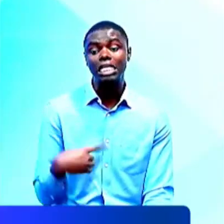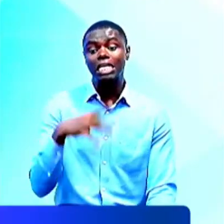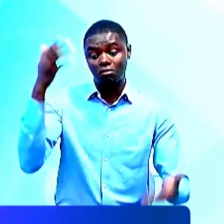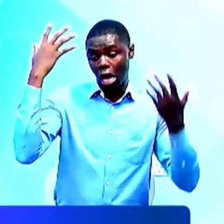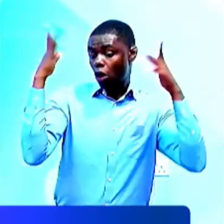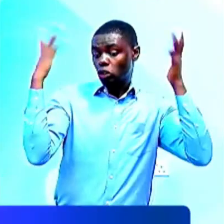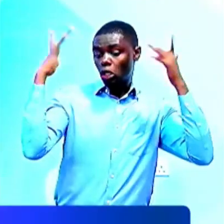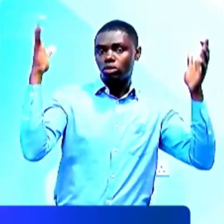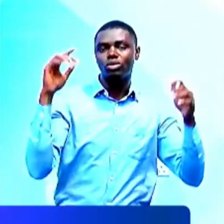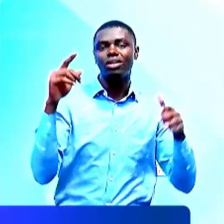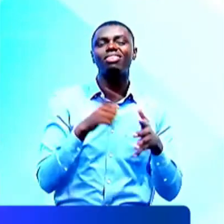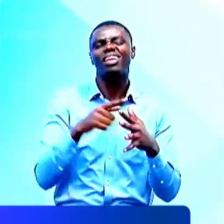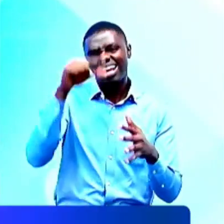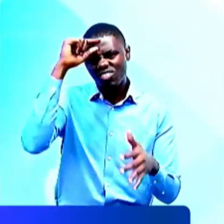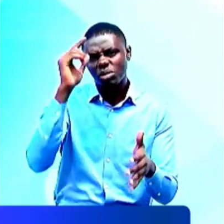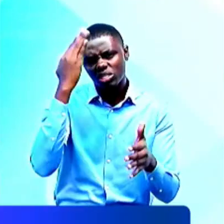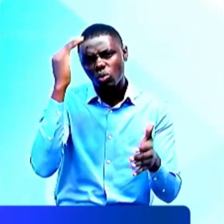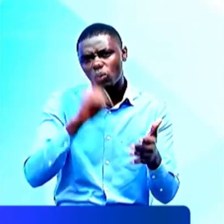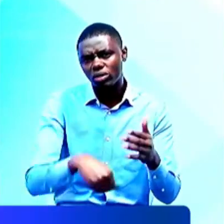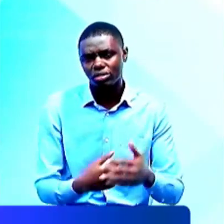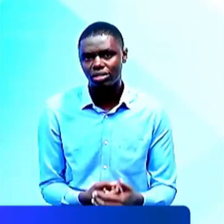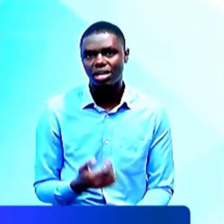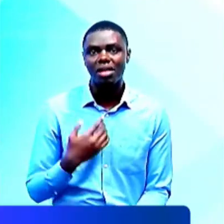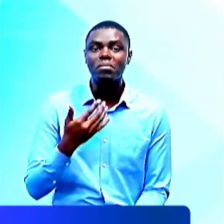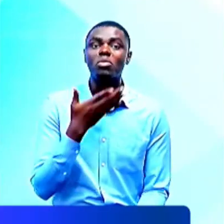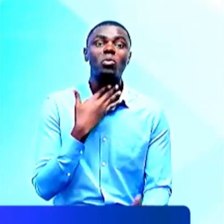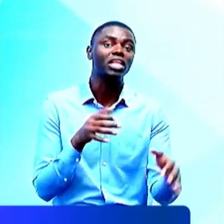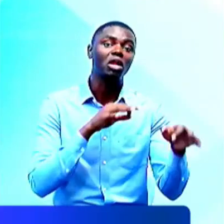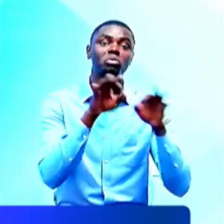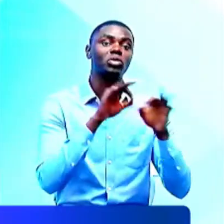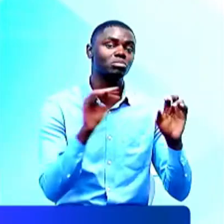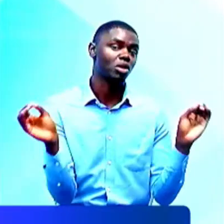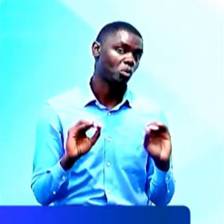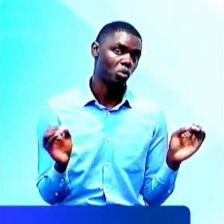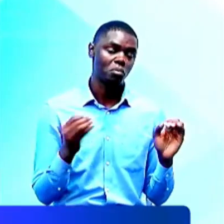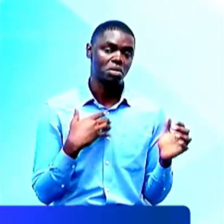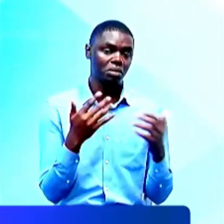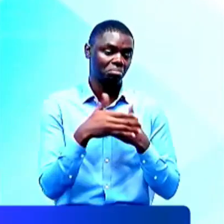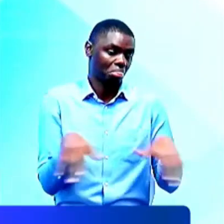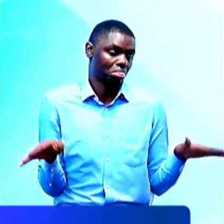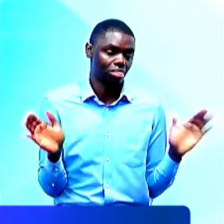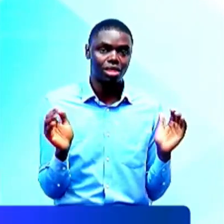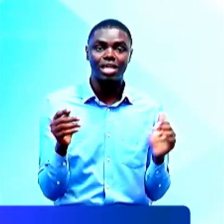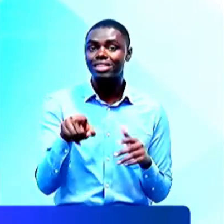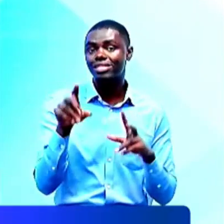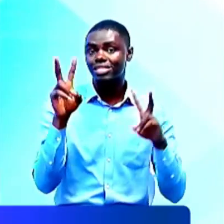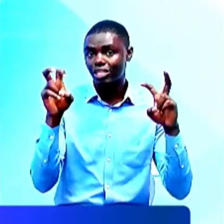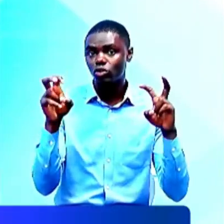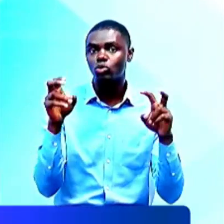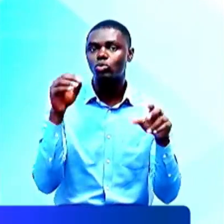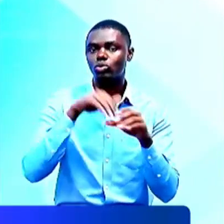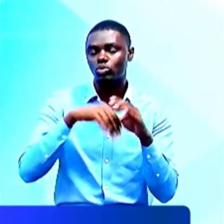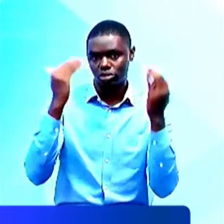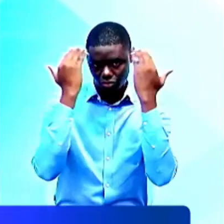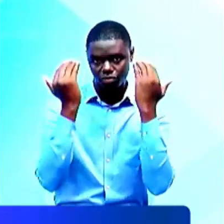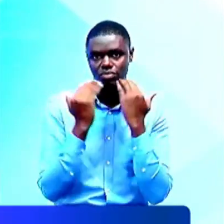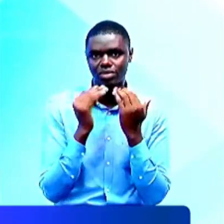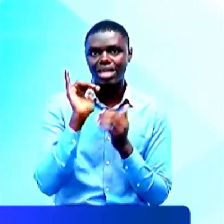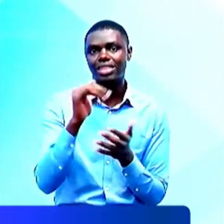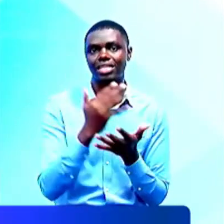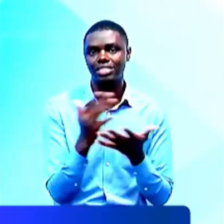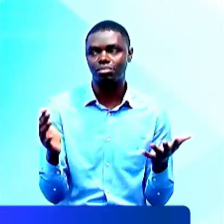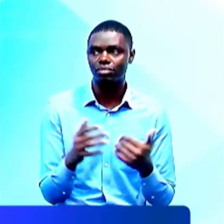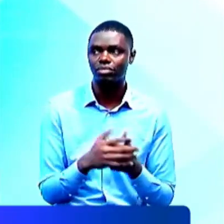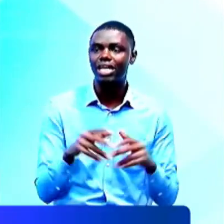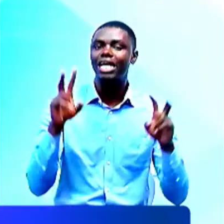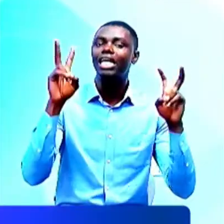issue, I actually didn't want to talk about it because it's an issue which is in court. This is something which